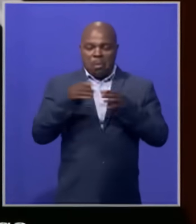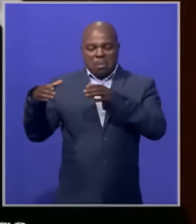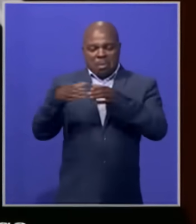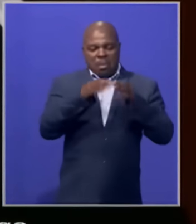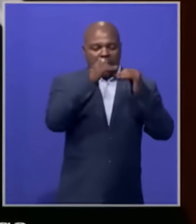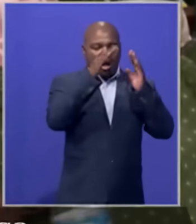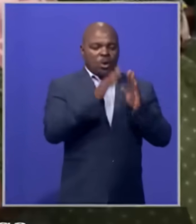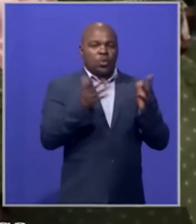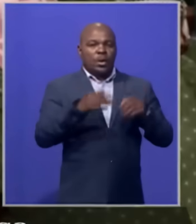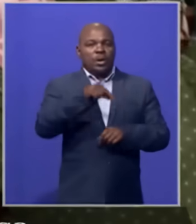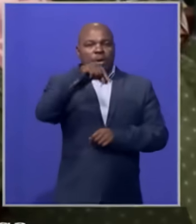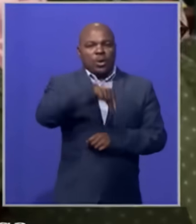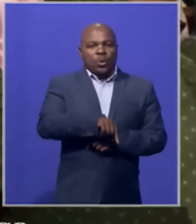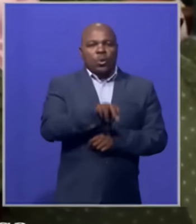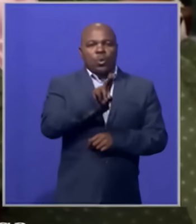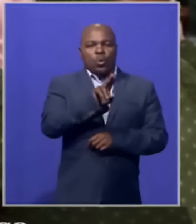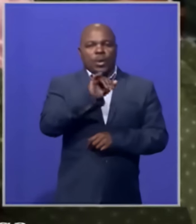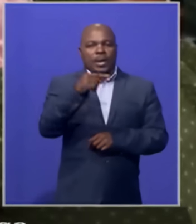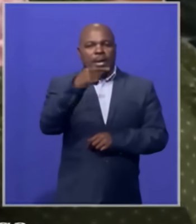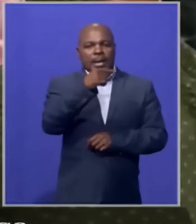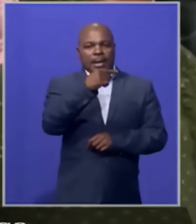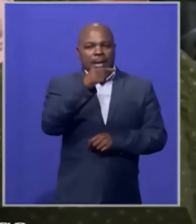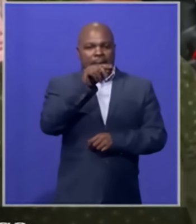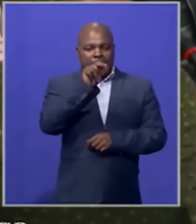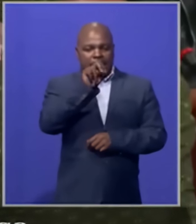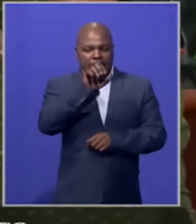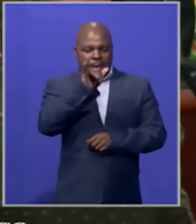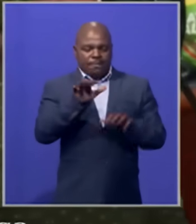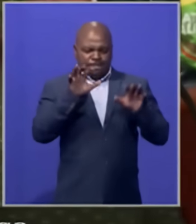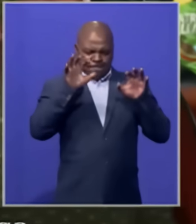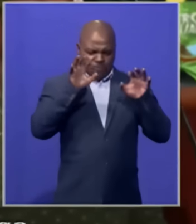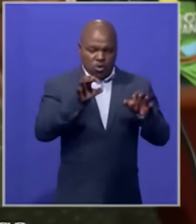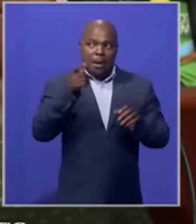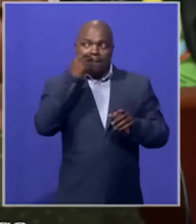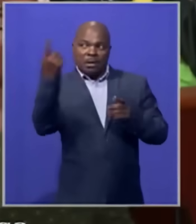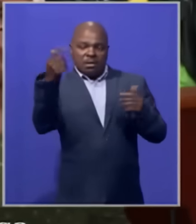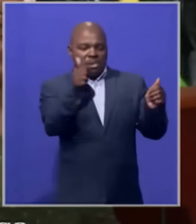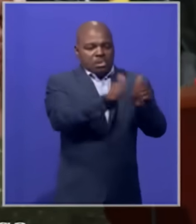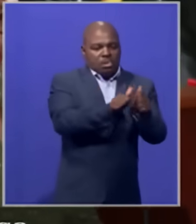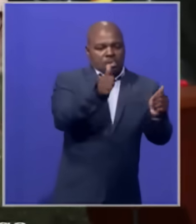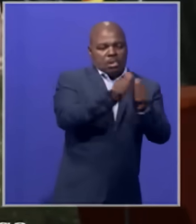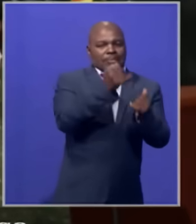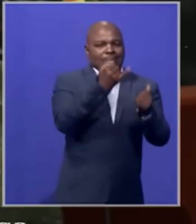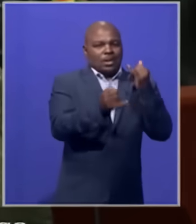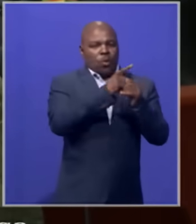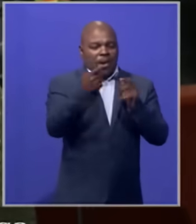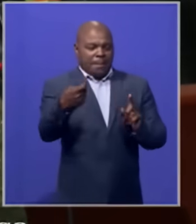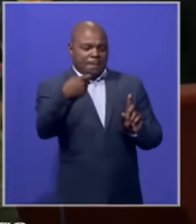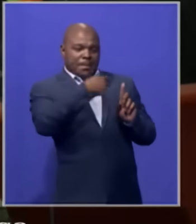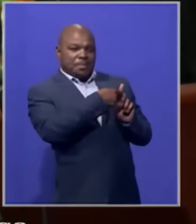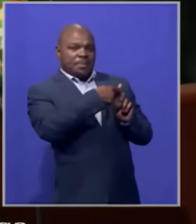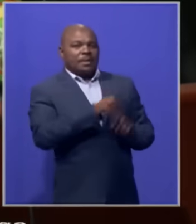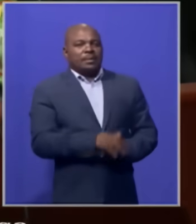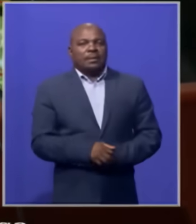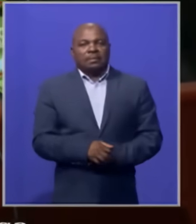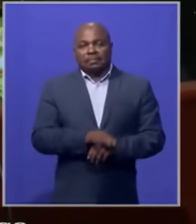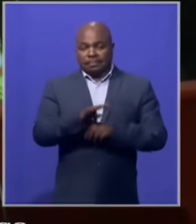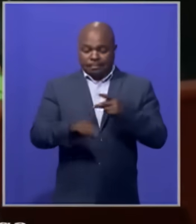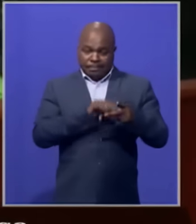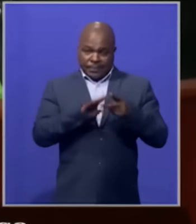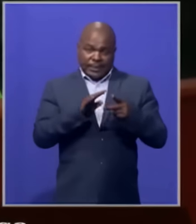ntlong ya gagwe ka Quickney le go ba gapeletša go tsenela tša thobalano le banna ka maikemišetšo a go hetša tefo. Go latofatšwa